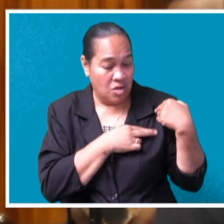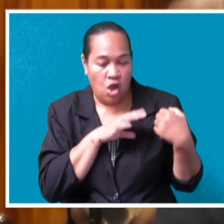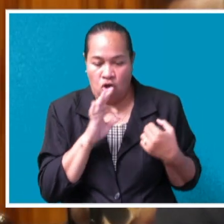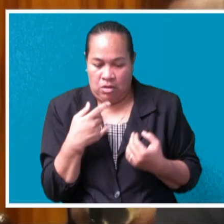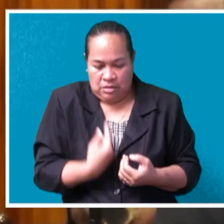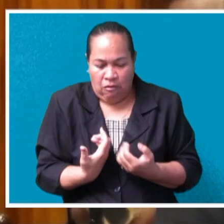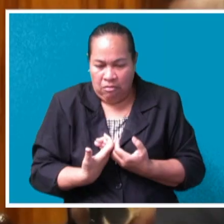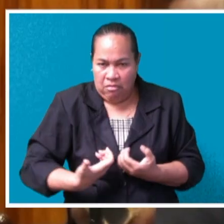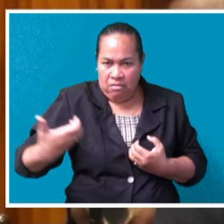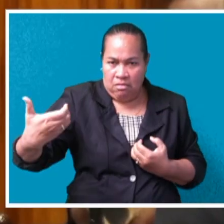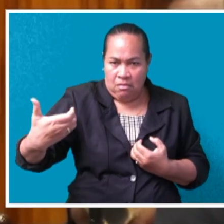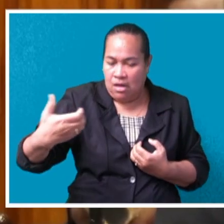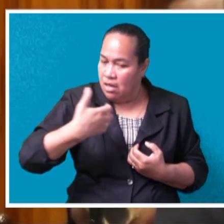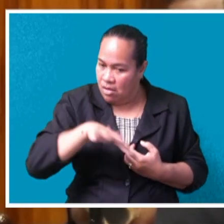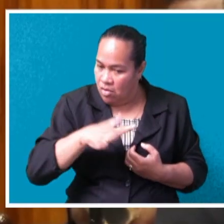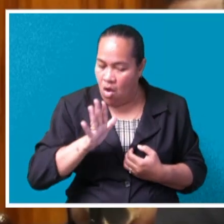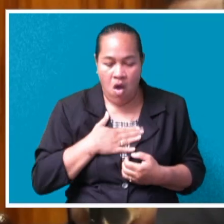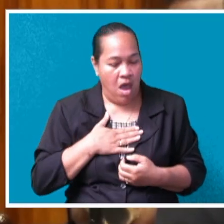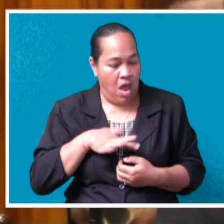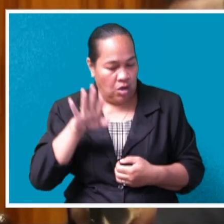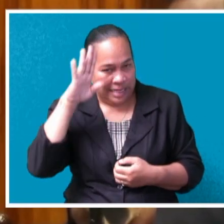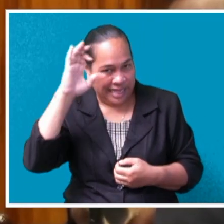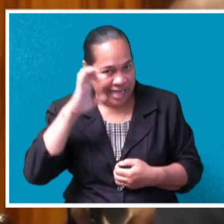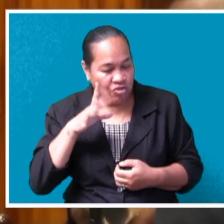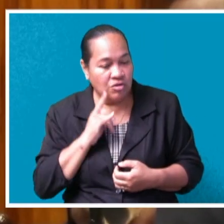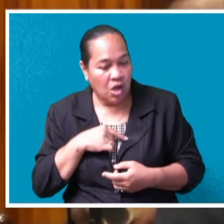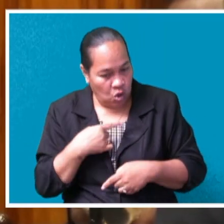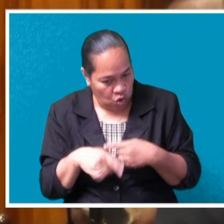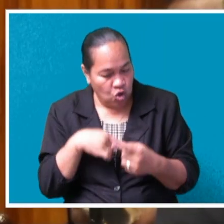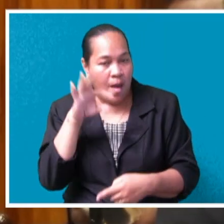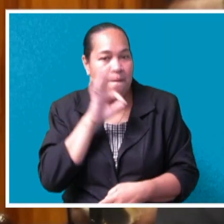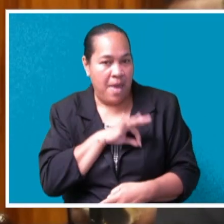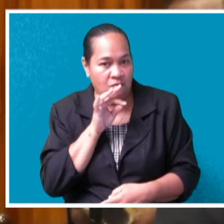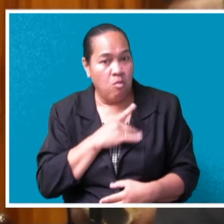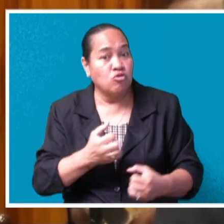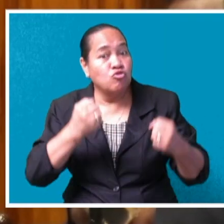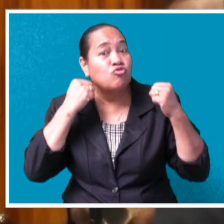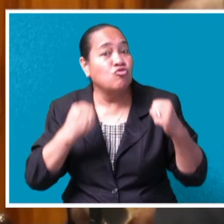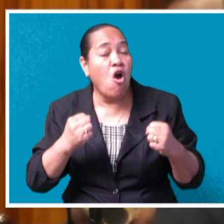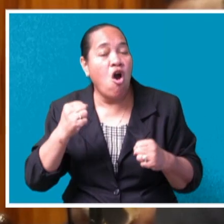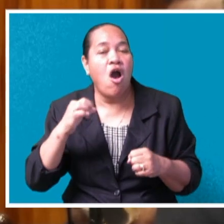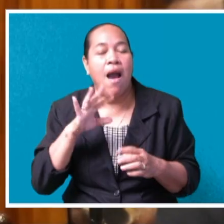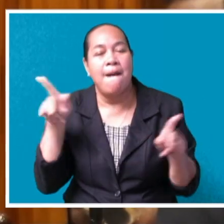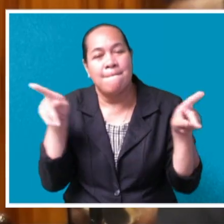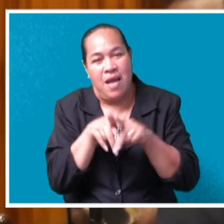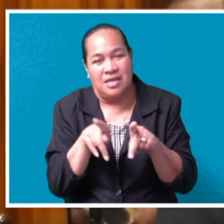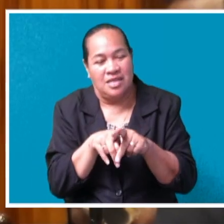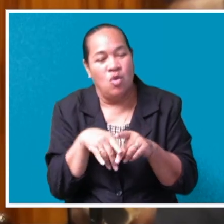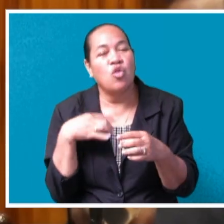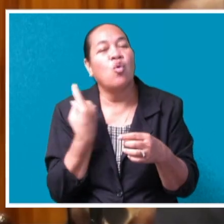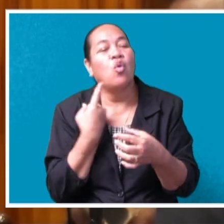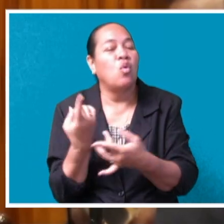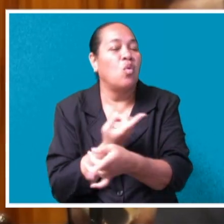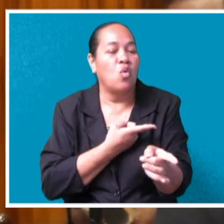isolation. Our country continues to benefit from strong partnerships with regional and international